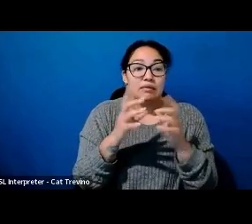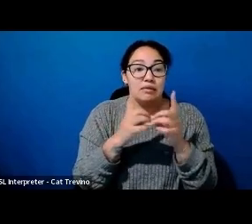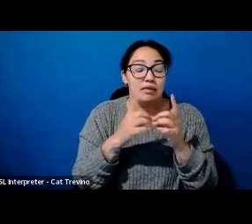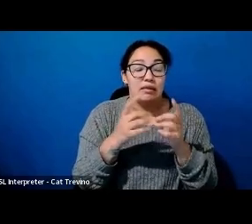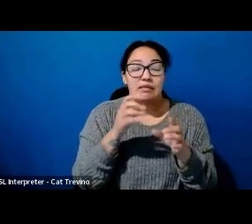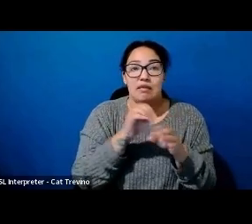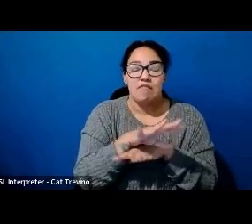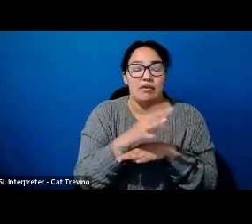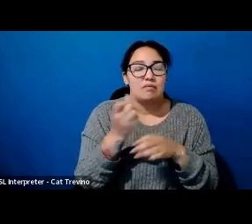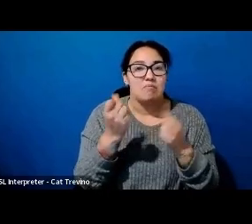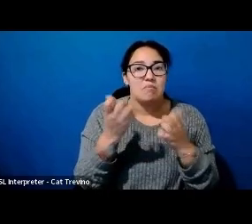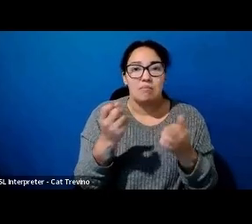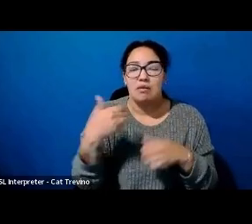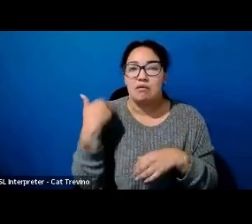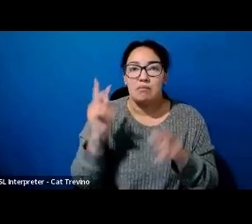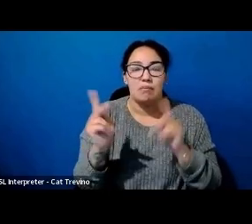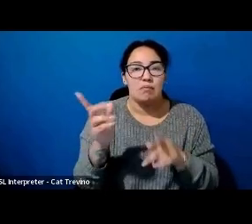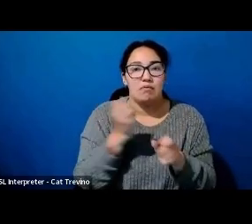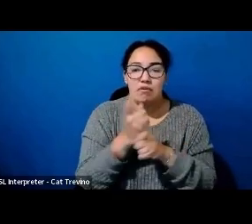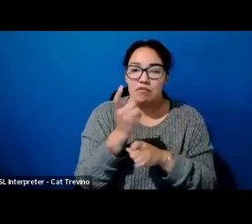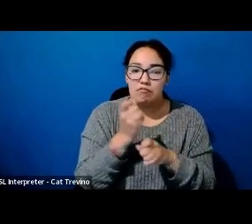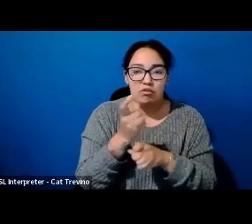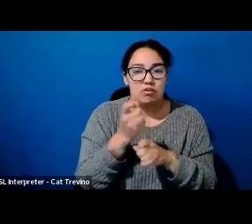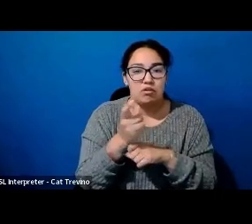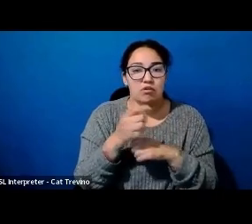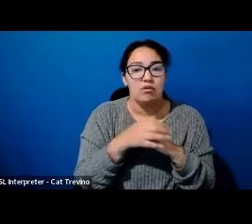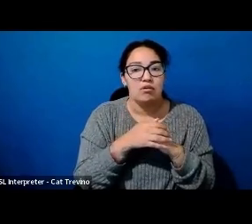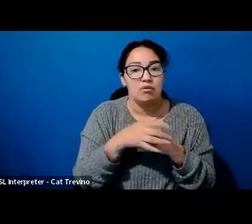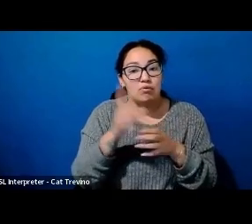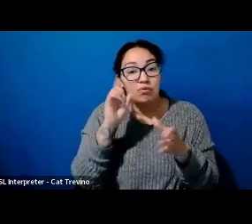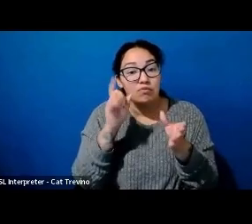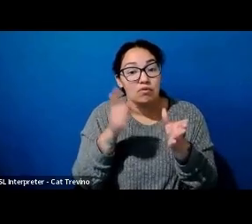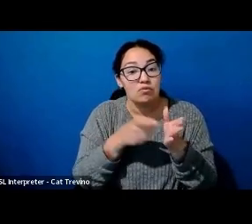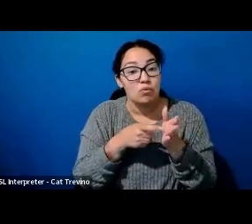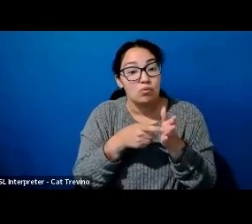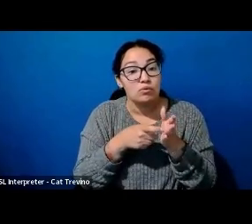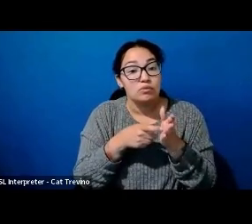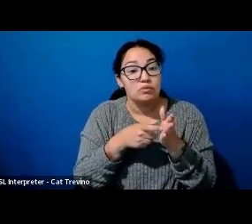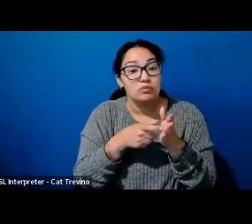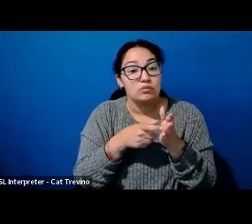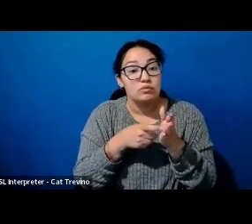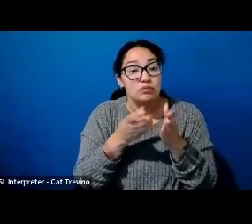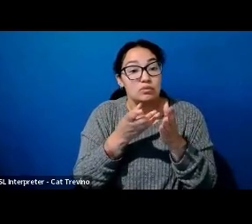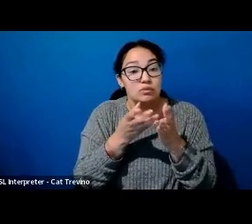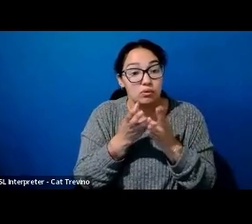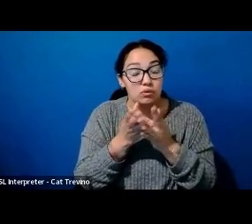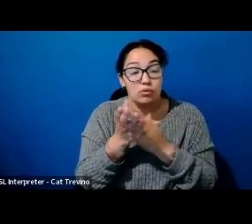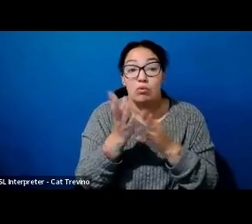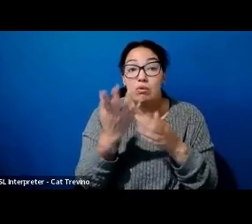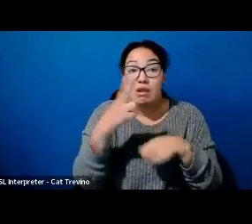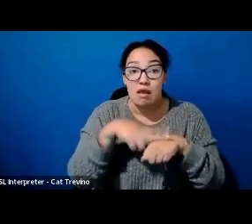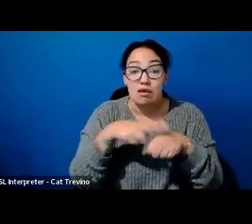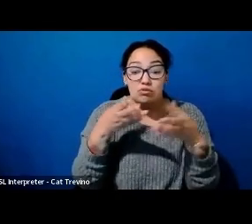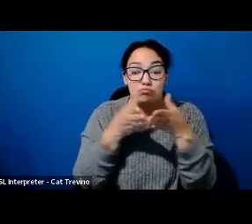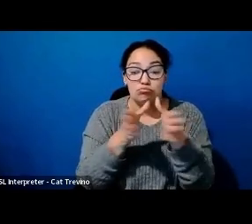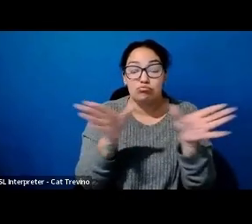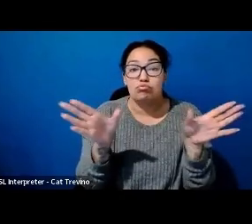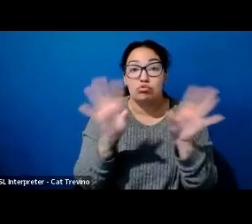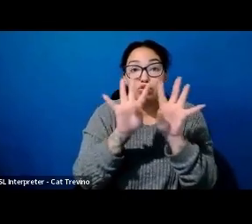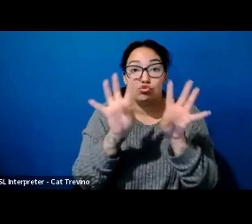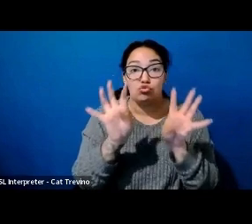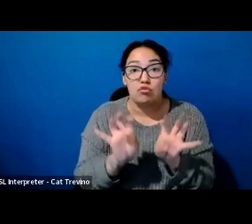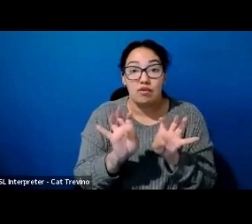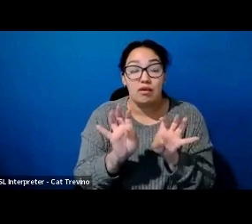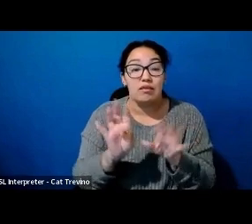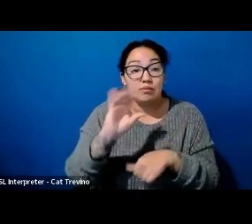each year. And we find through a national survey that has been conducted